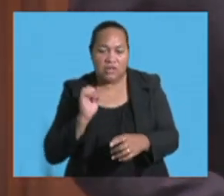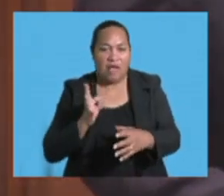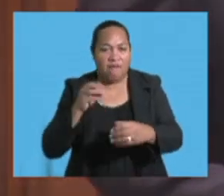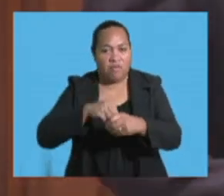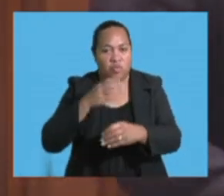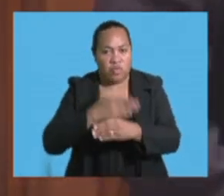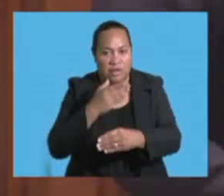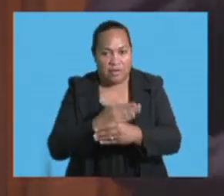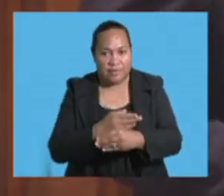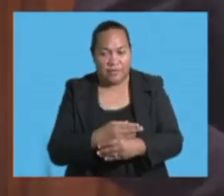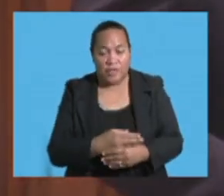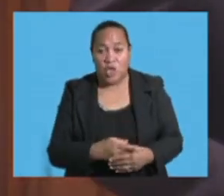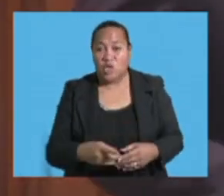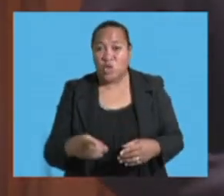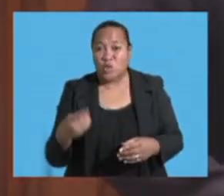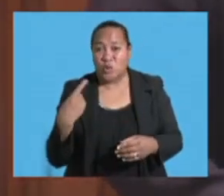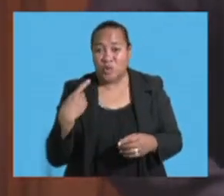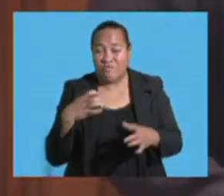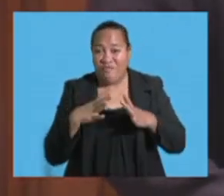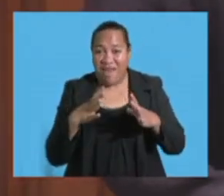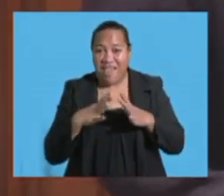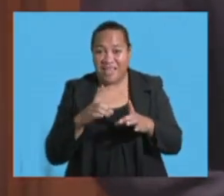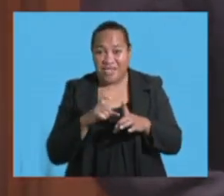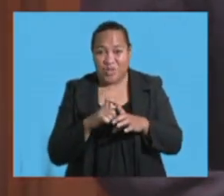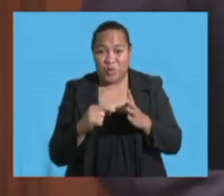Duty-free on importation of agricultural items.